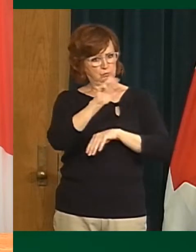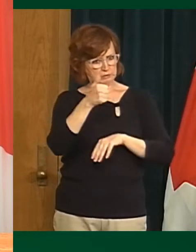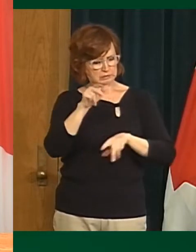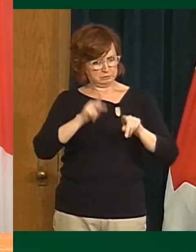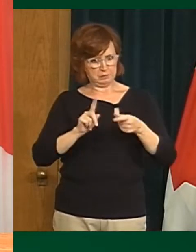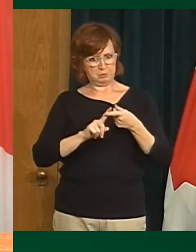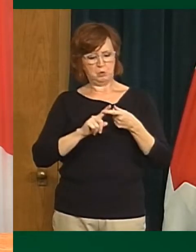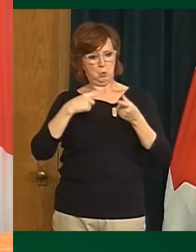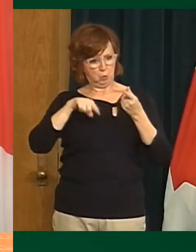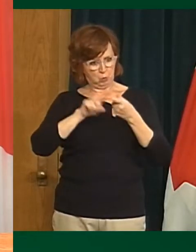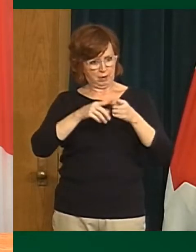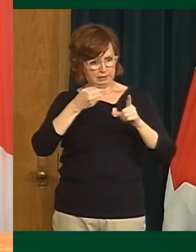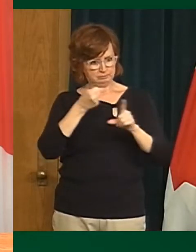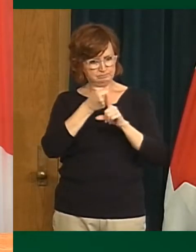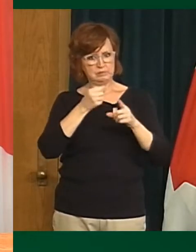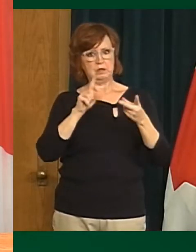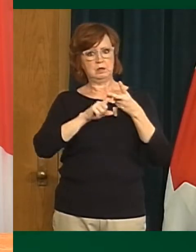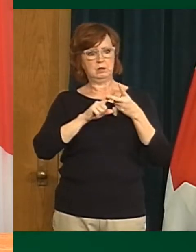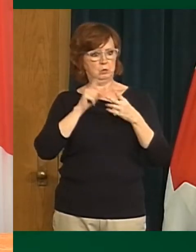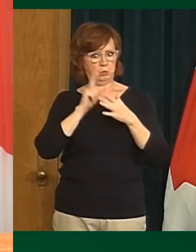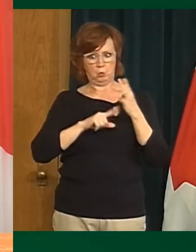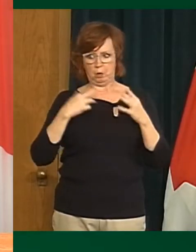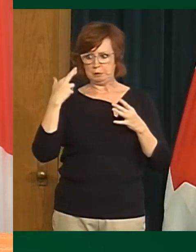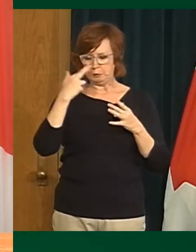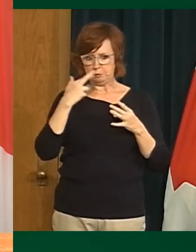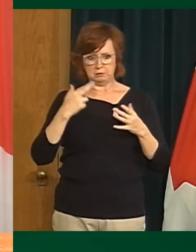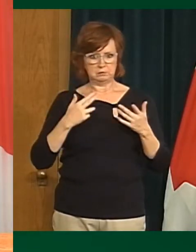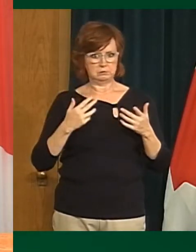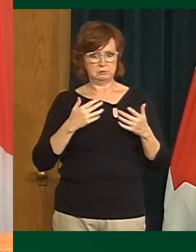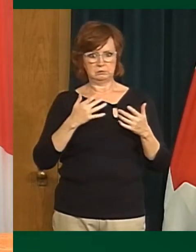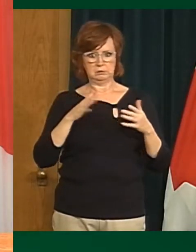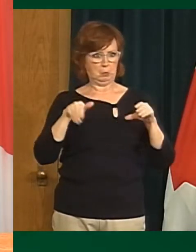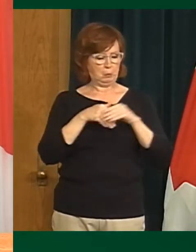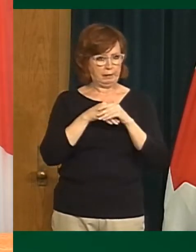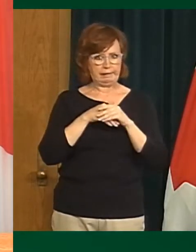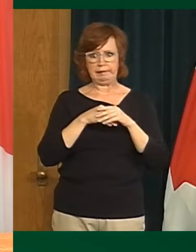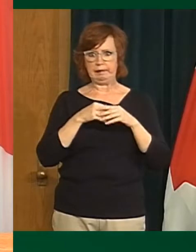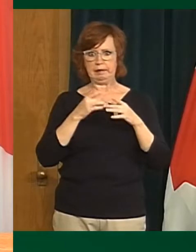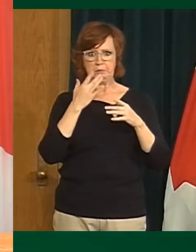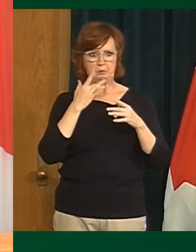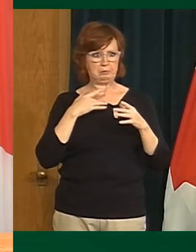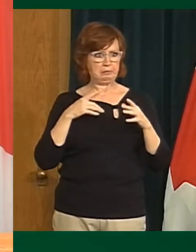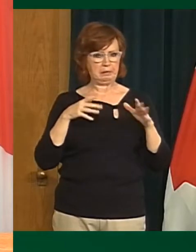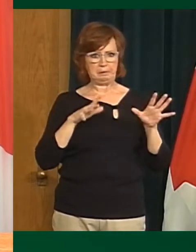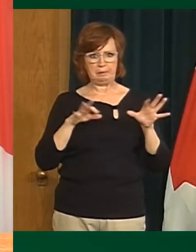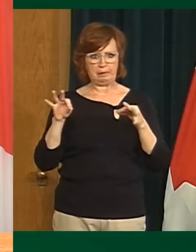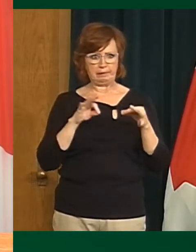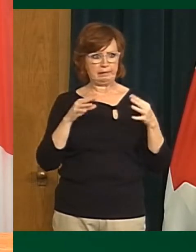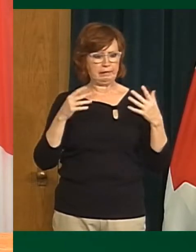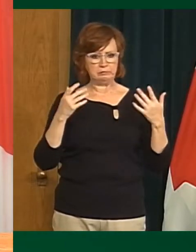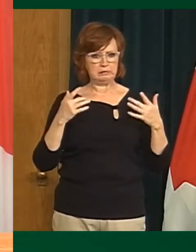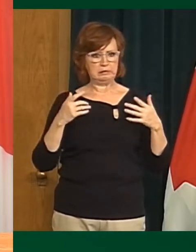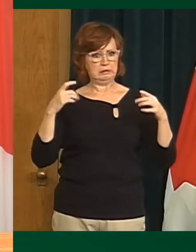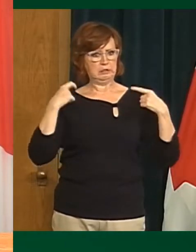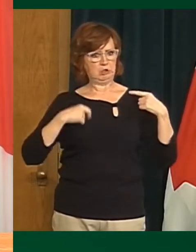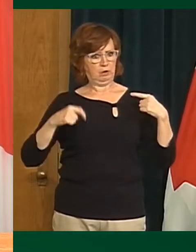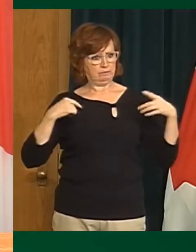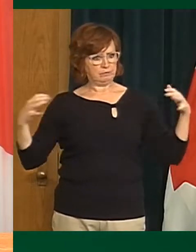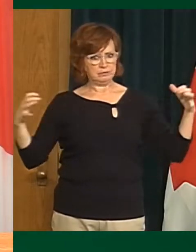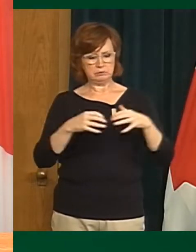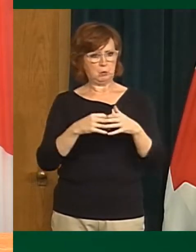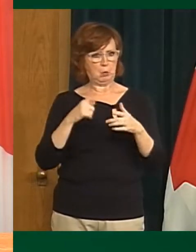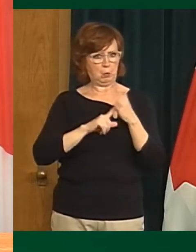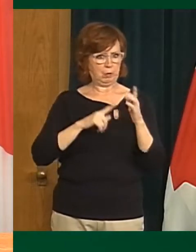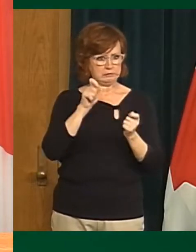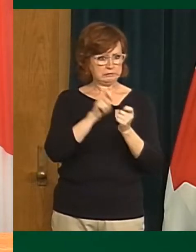event was this that these 60 people went to? Was it like a wedding? Was this a conference? Was this, can you give us